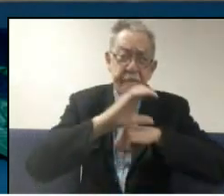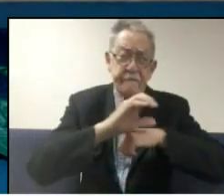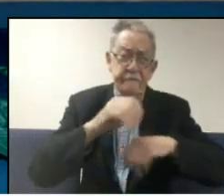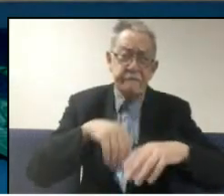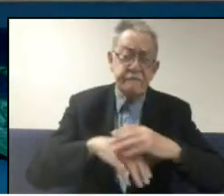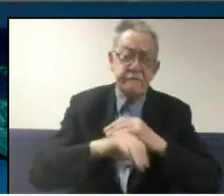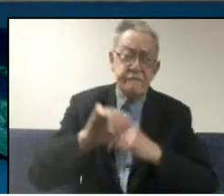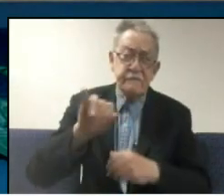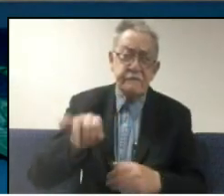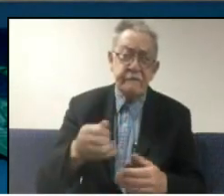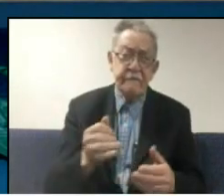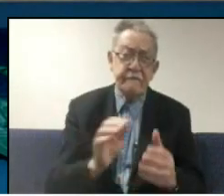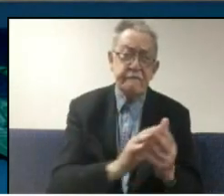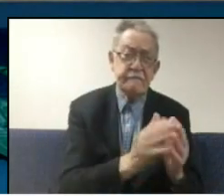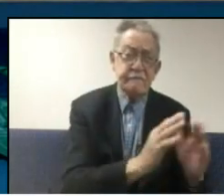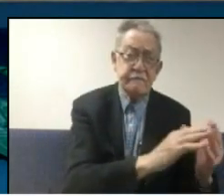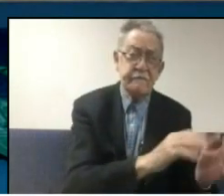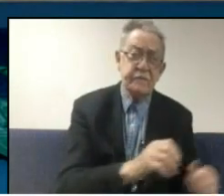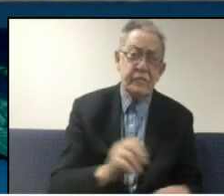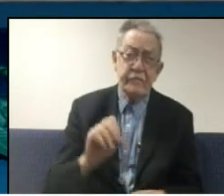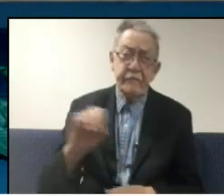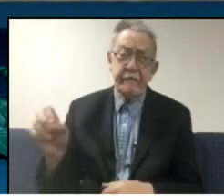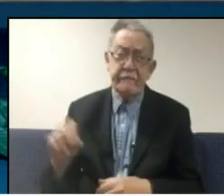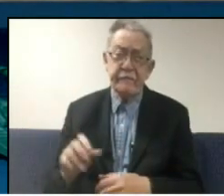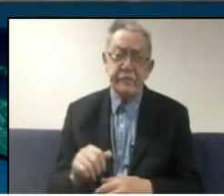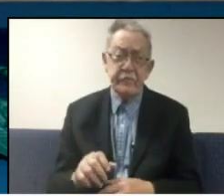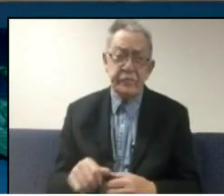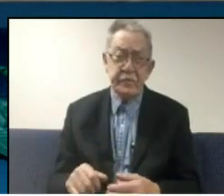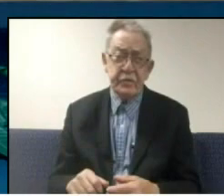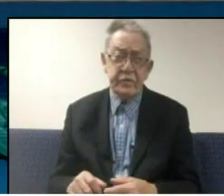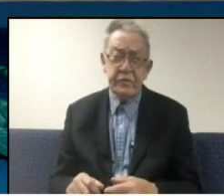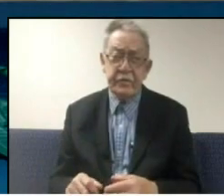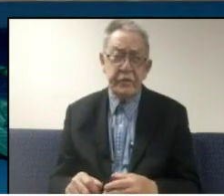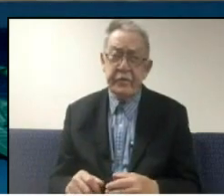they had no intention of going to the Gentiles.